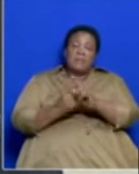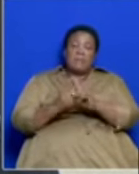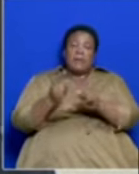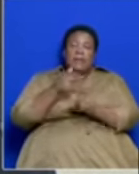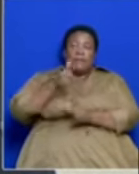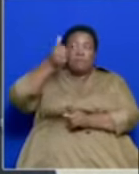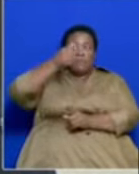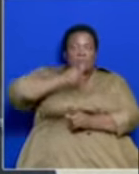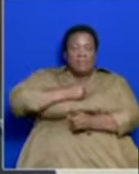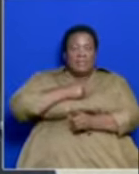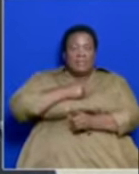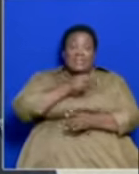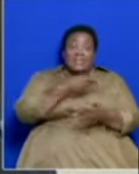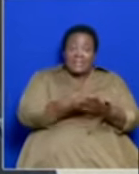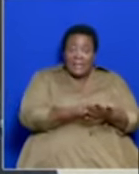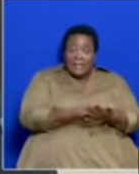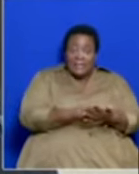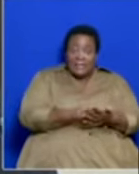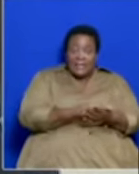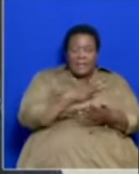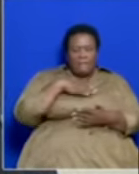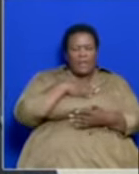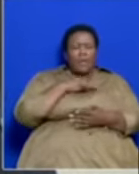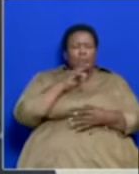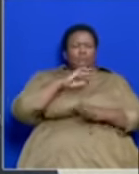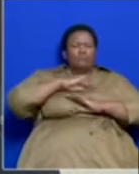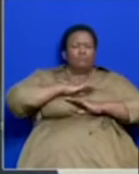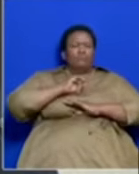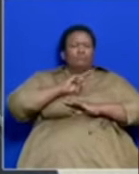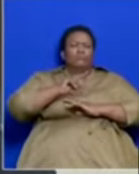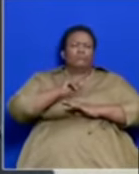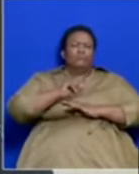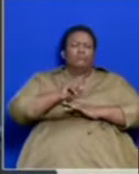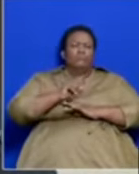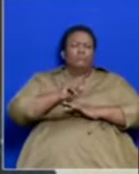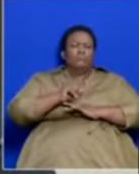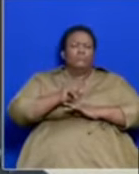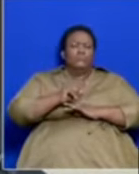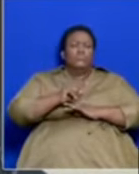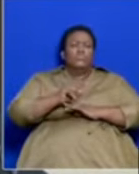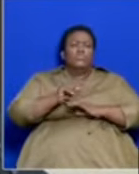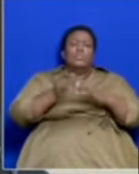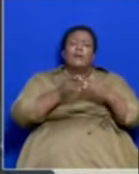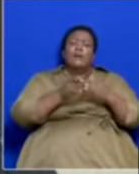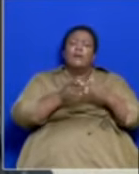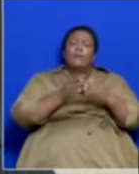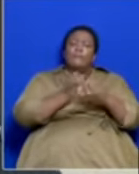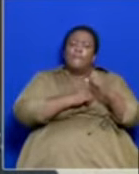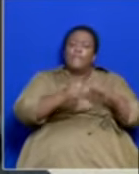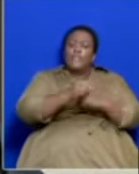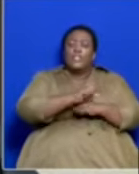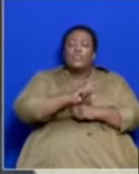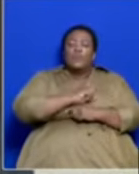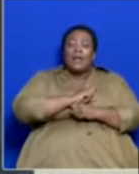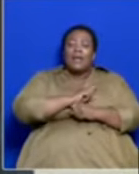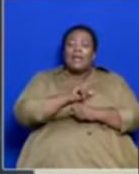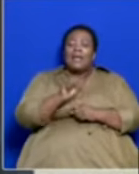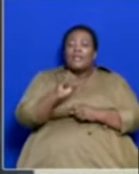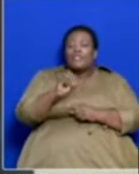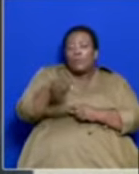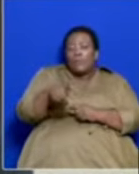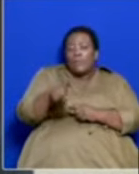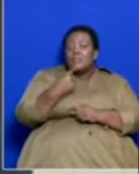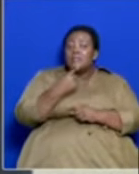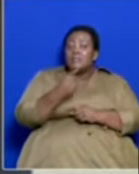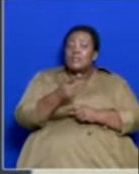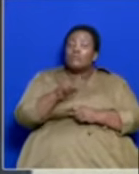it because the standard operating procedure says that you must do recommendation